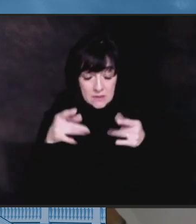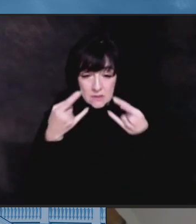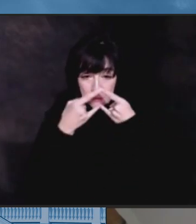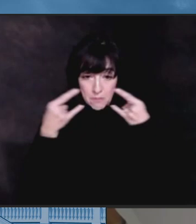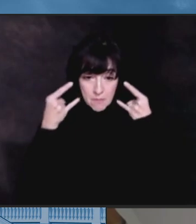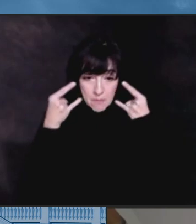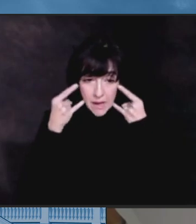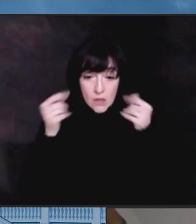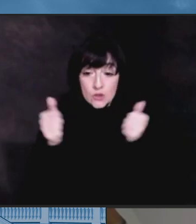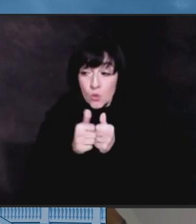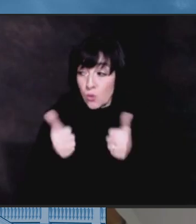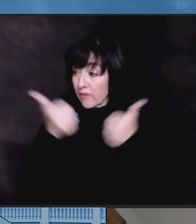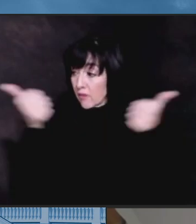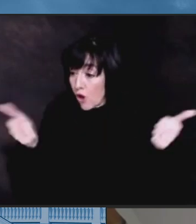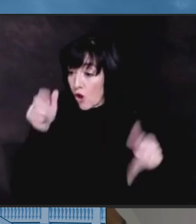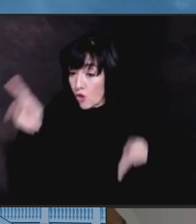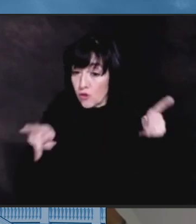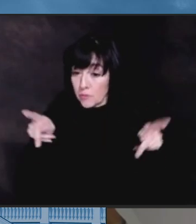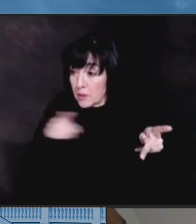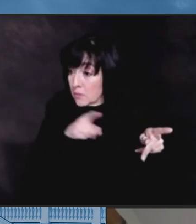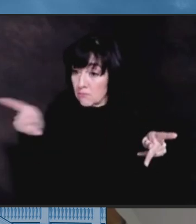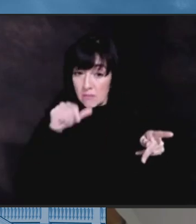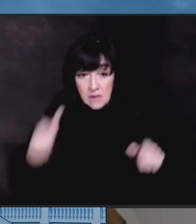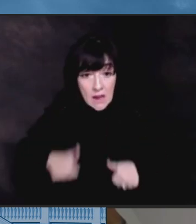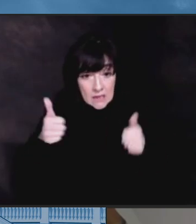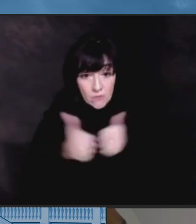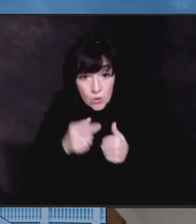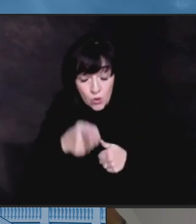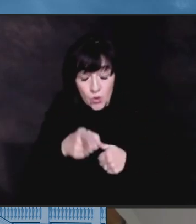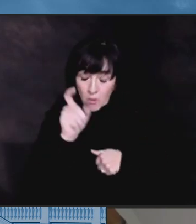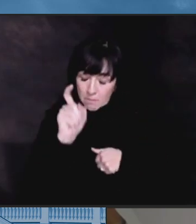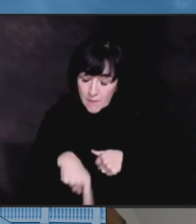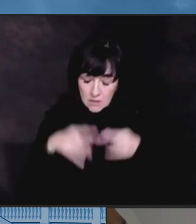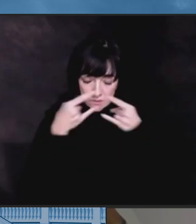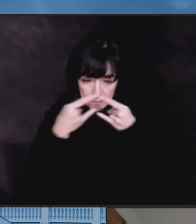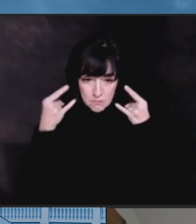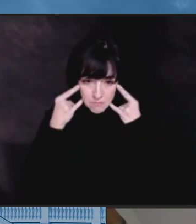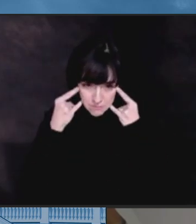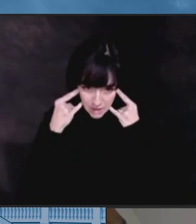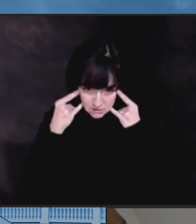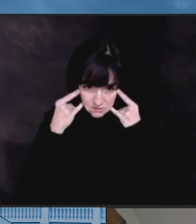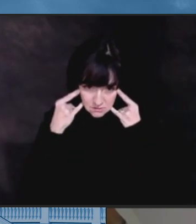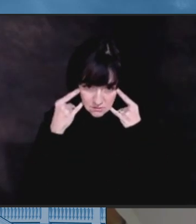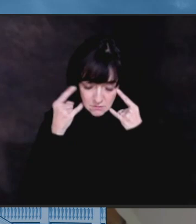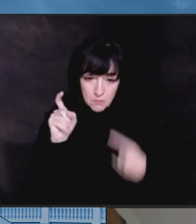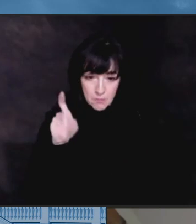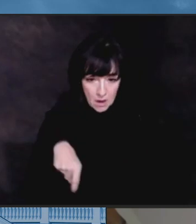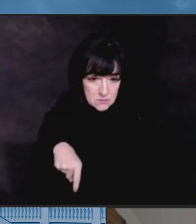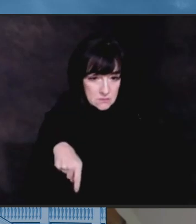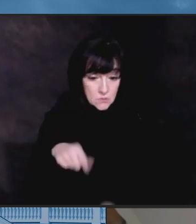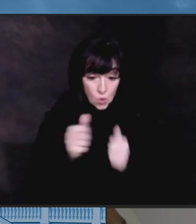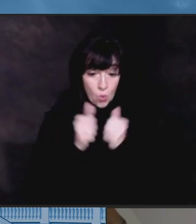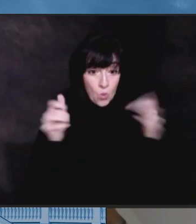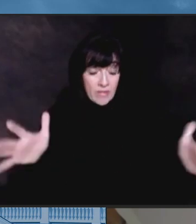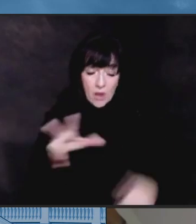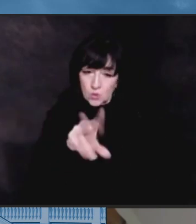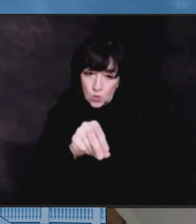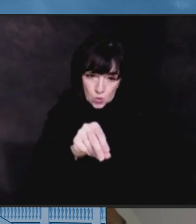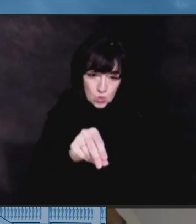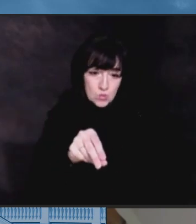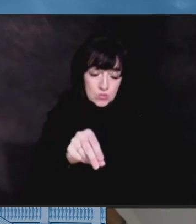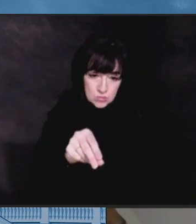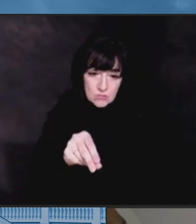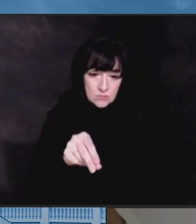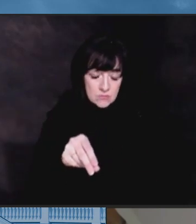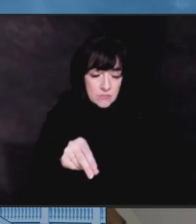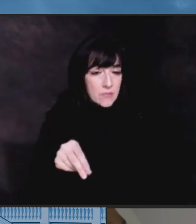anyone outside your immediate family. We just have to do this in order to reduce the spread and the prevalence in our community,